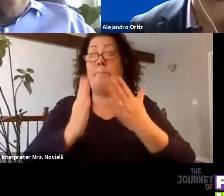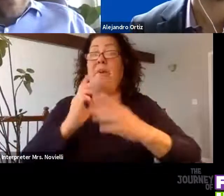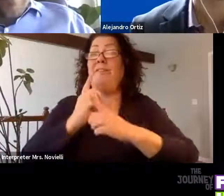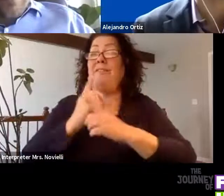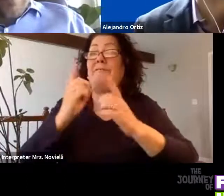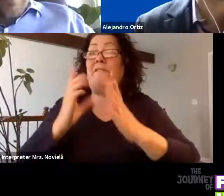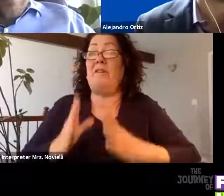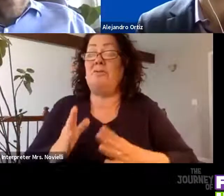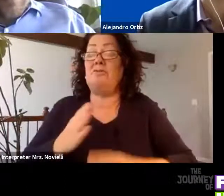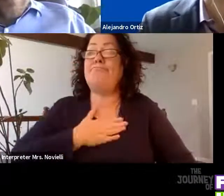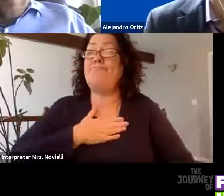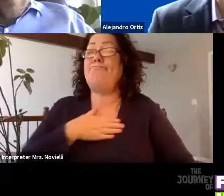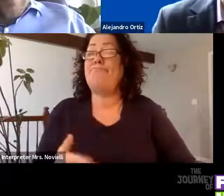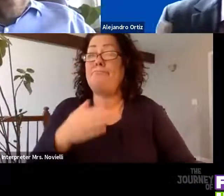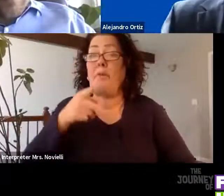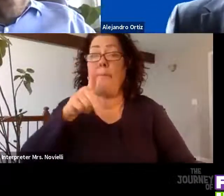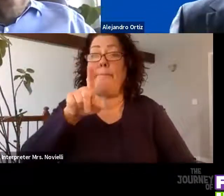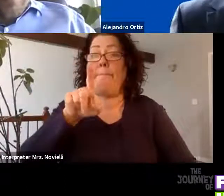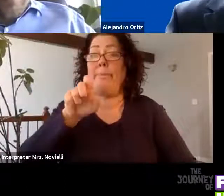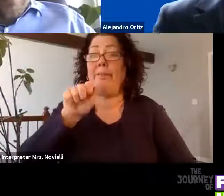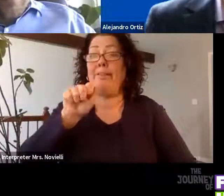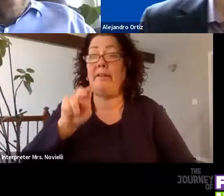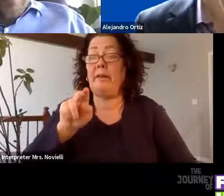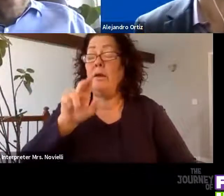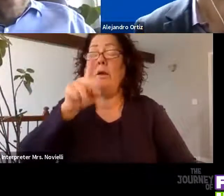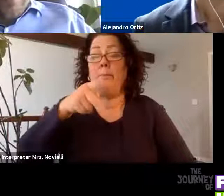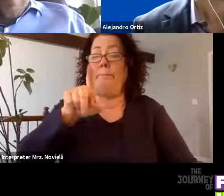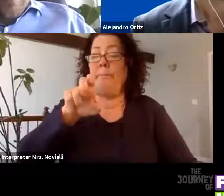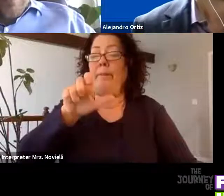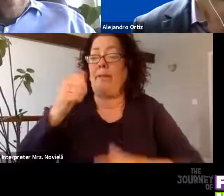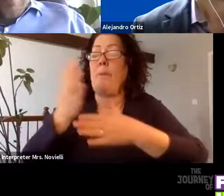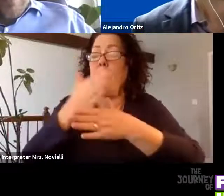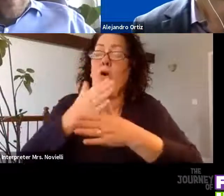not realizing what this conviction could later lead to.